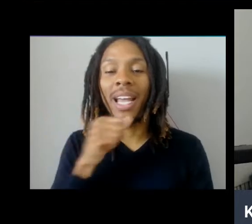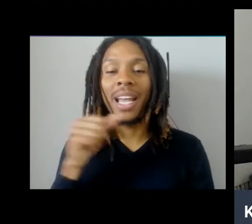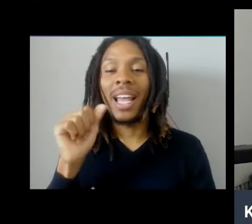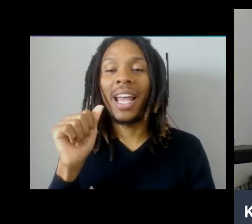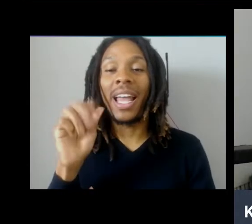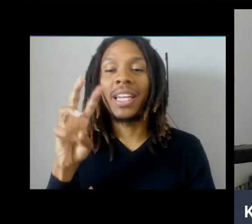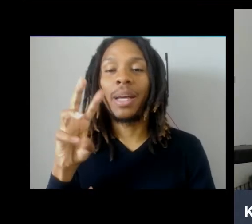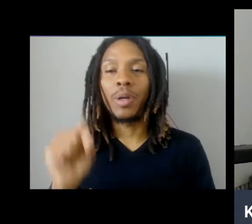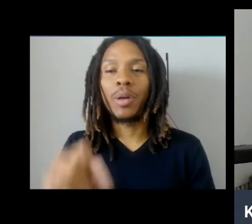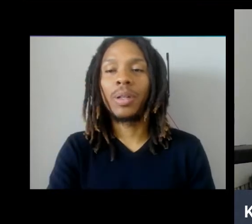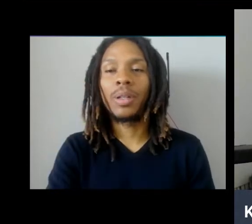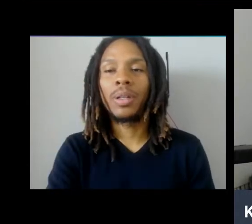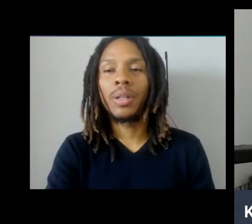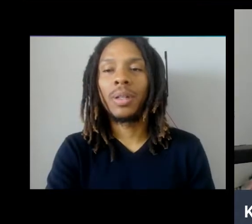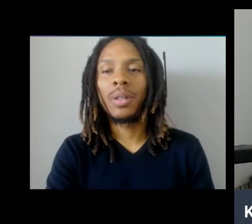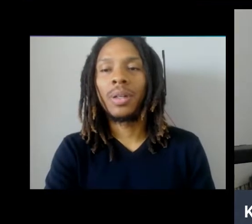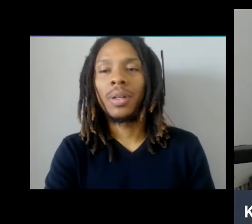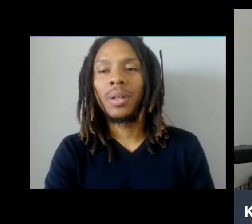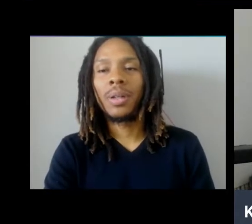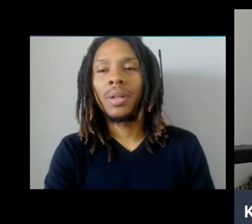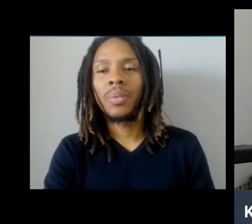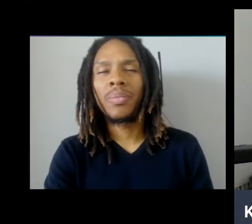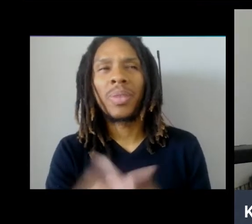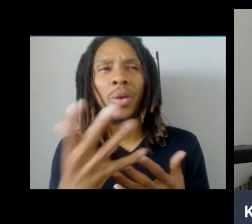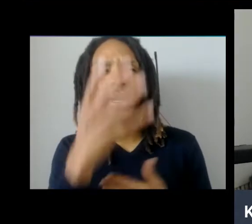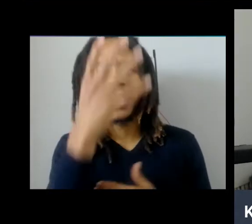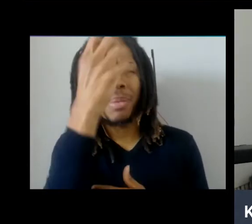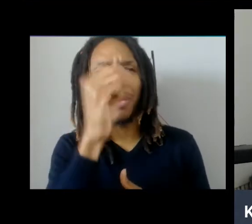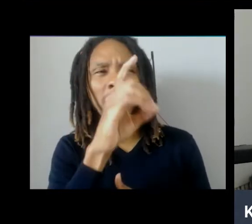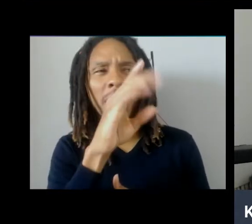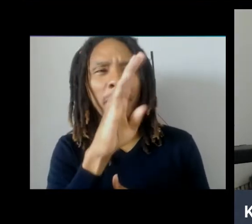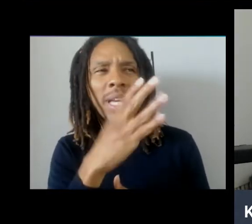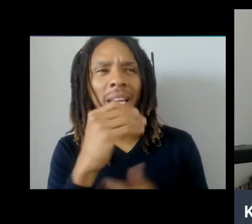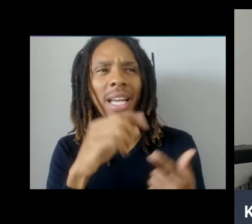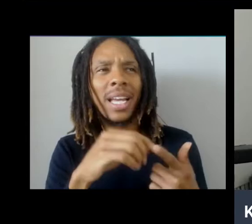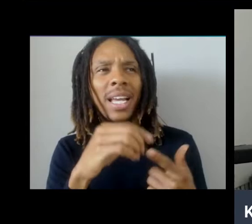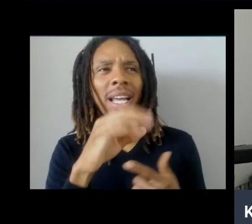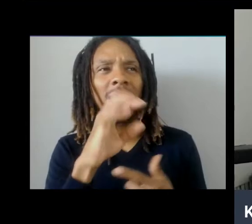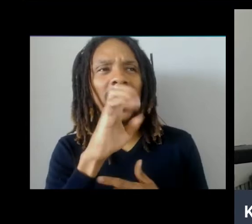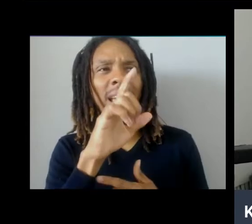is MemoryDB and ElastiCache for those that might not have heard about that service before?